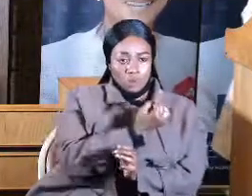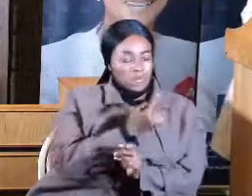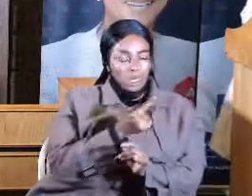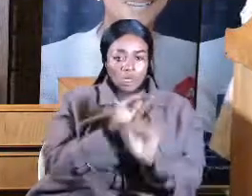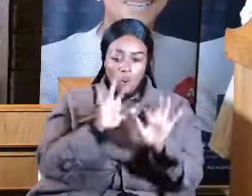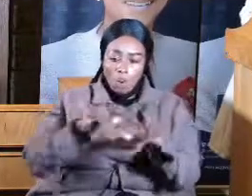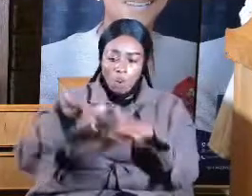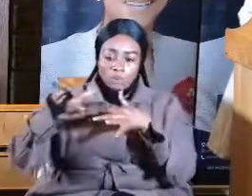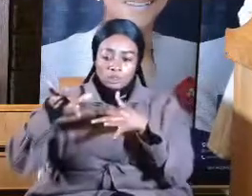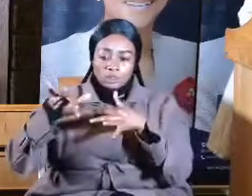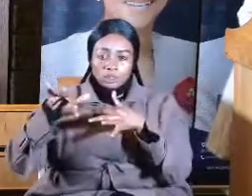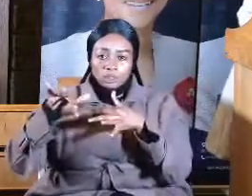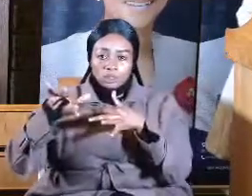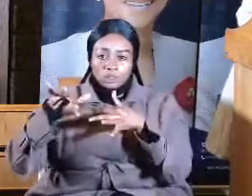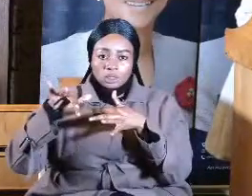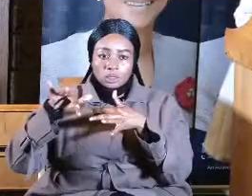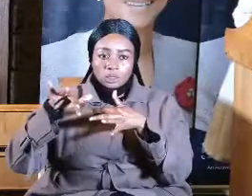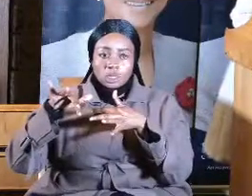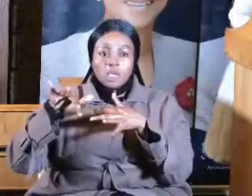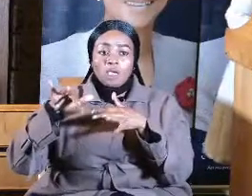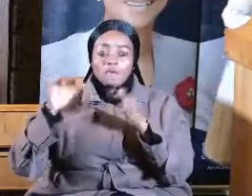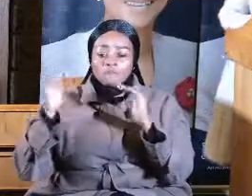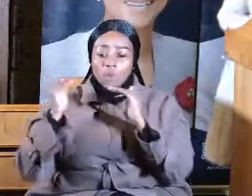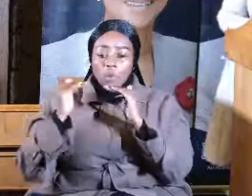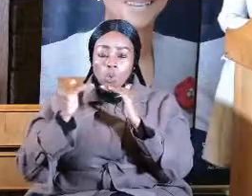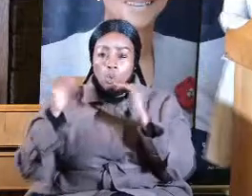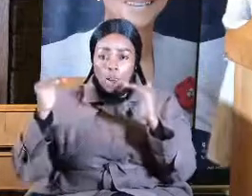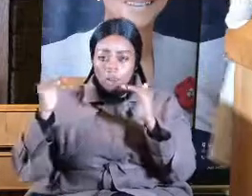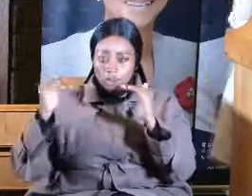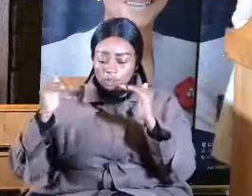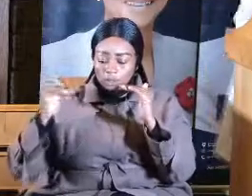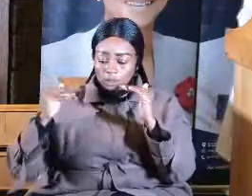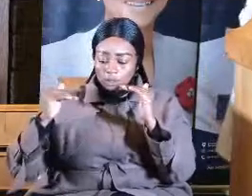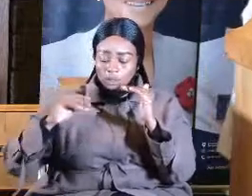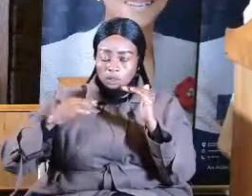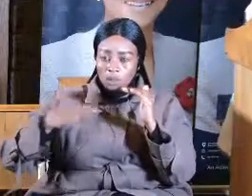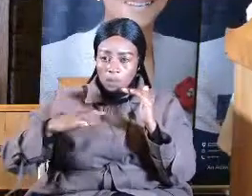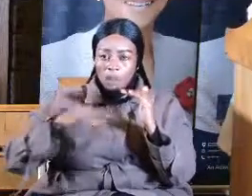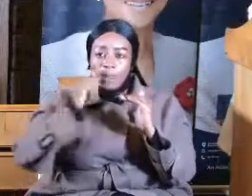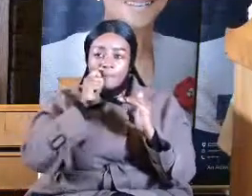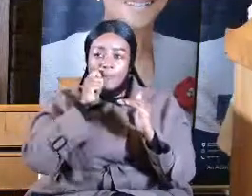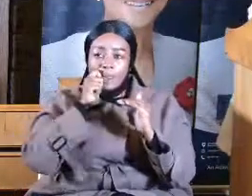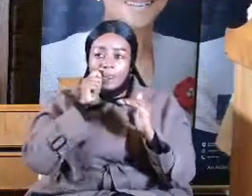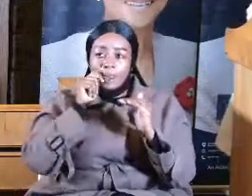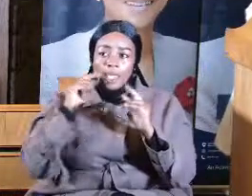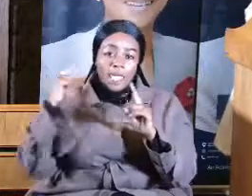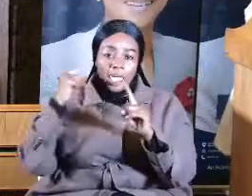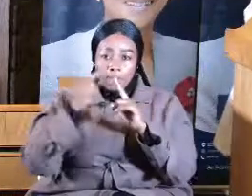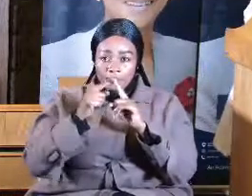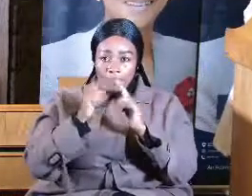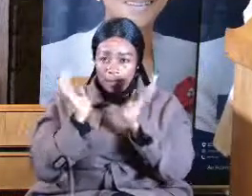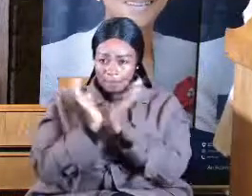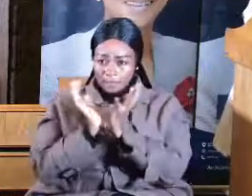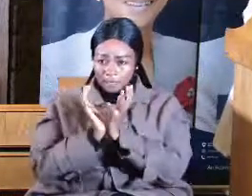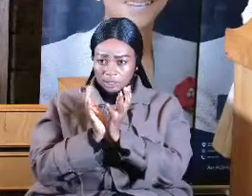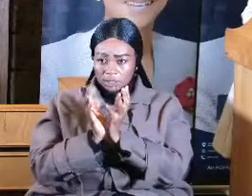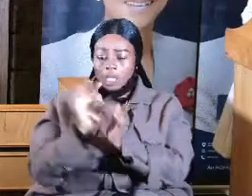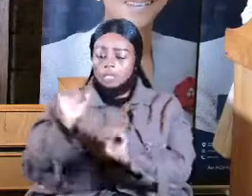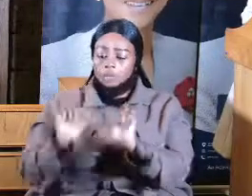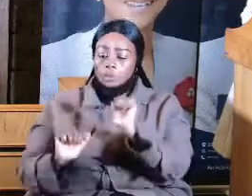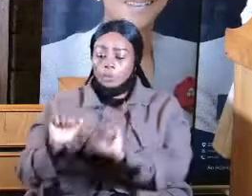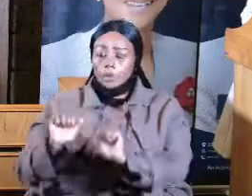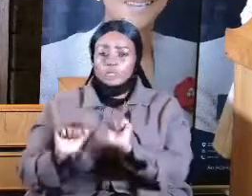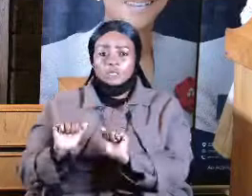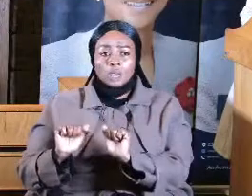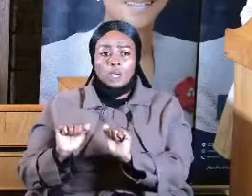the Gender Commission for Gender Equality. The aim of these meetings is to monitor and evaluate the extent